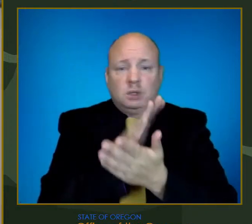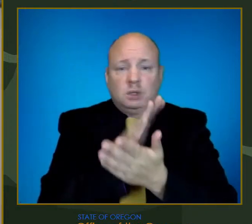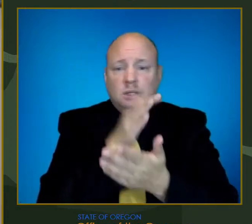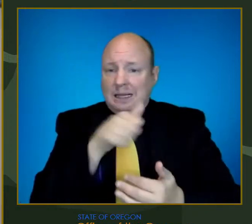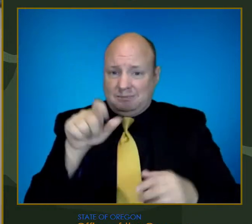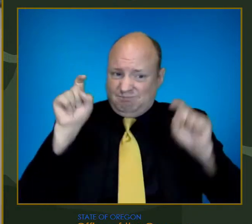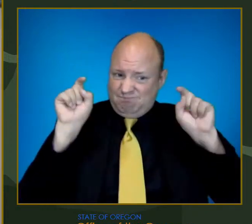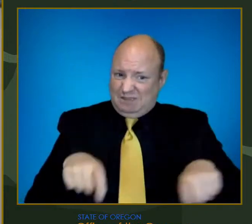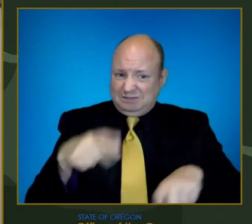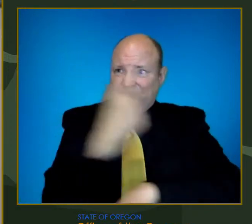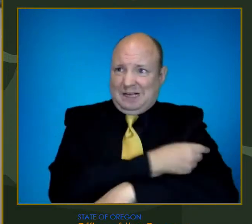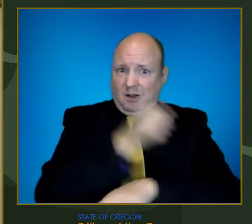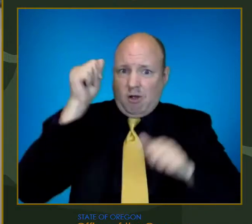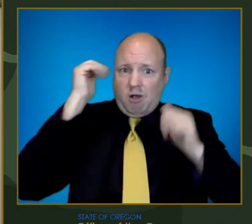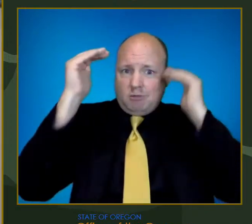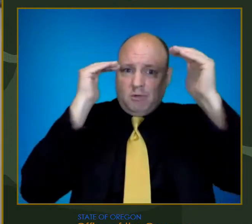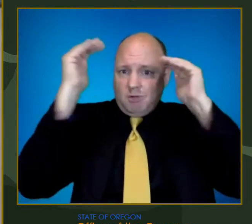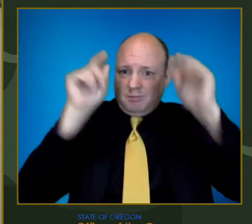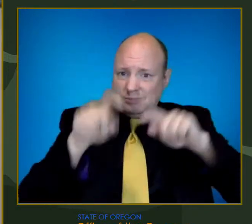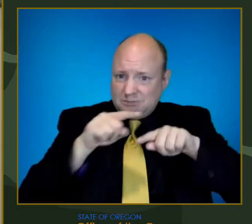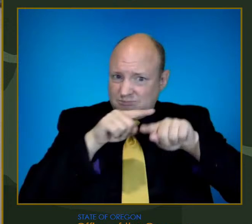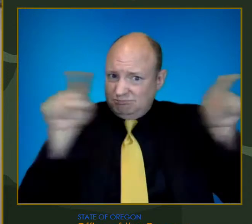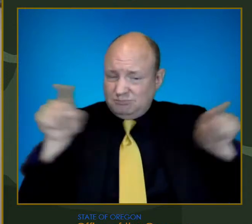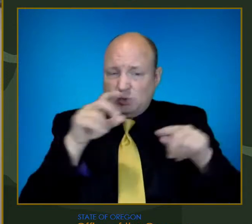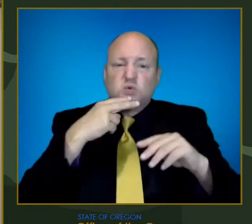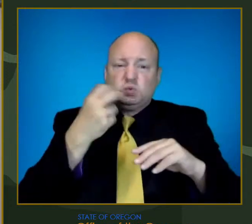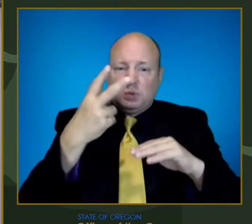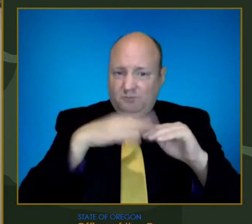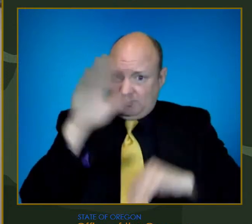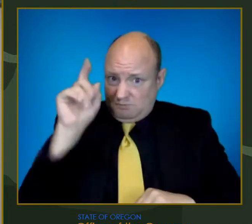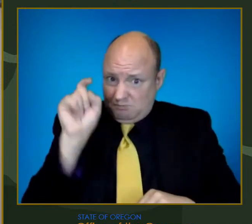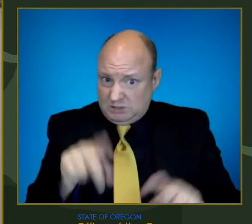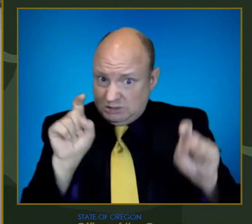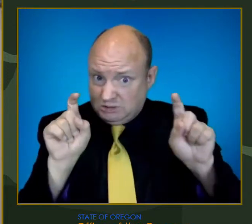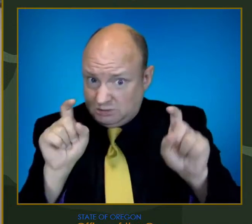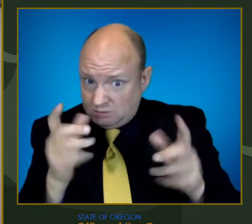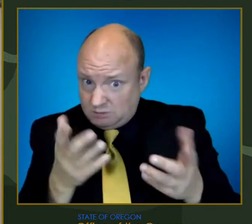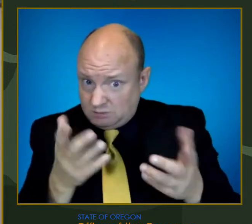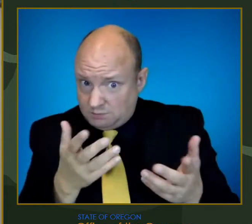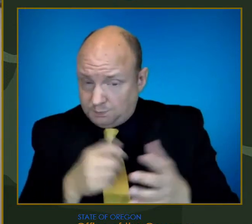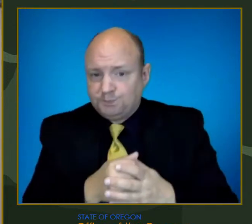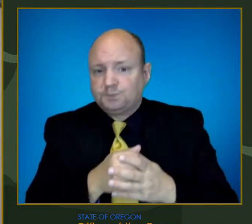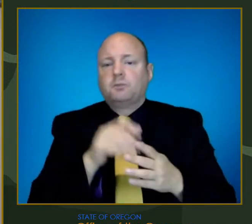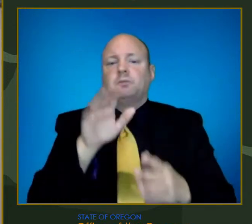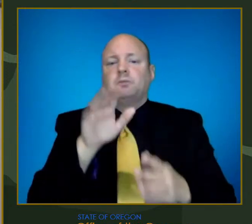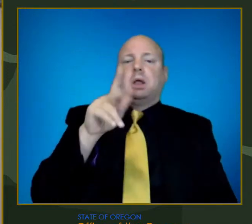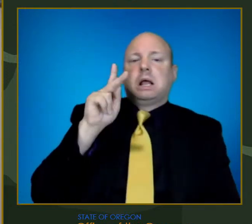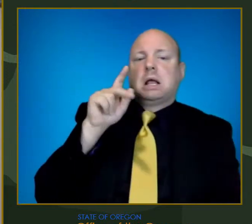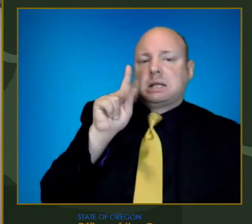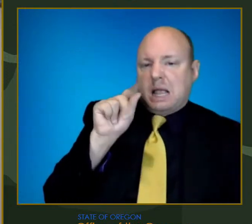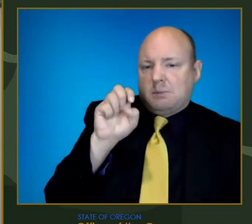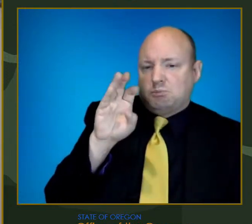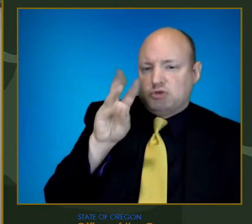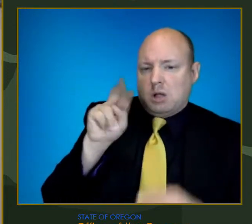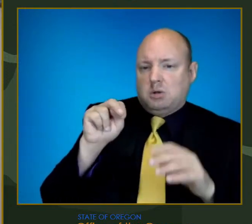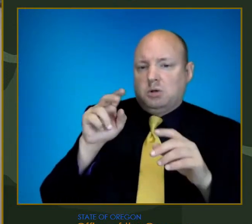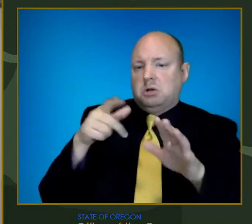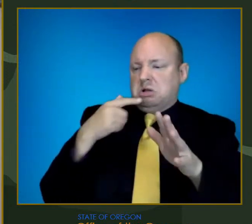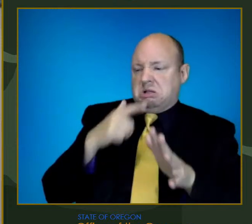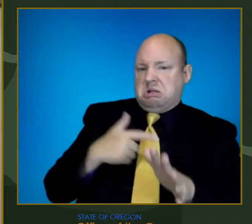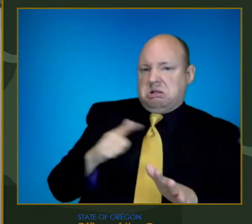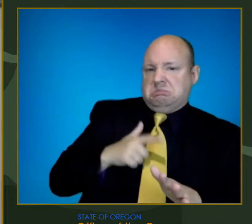for their own employees. So great question, which I'm going to turn that over to Director Gill, but I just want